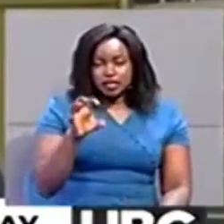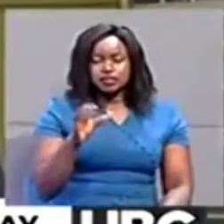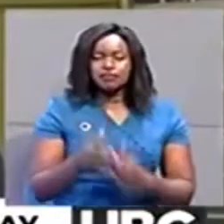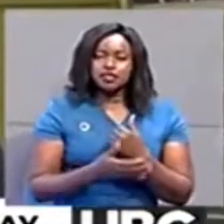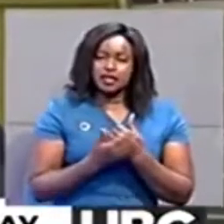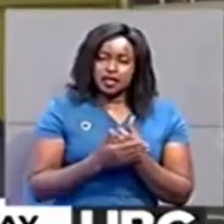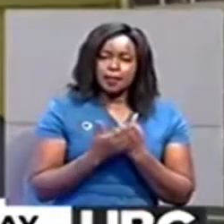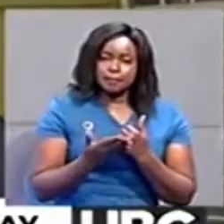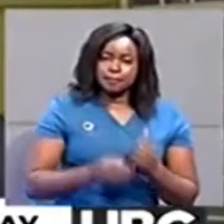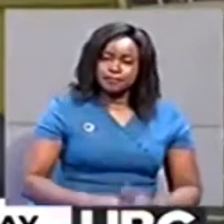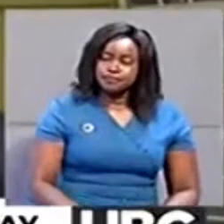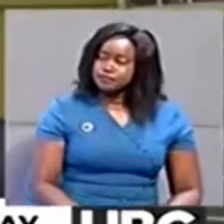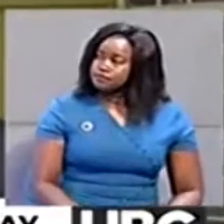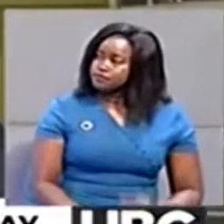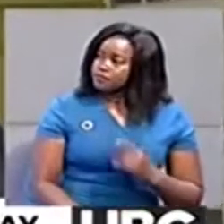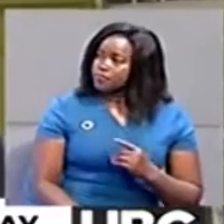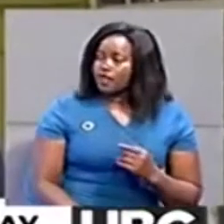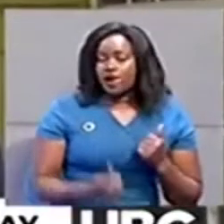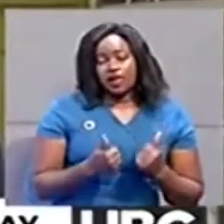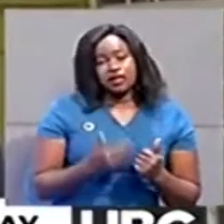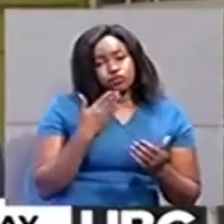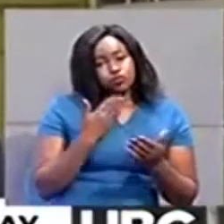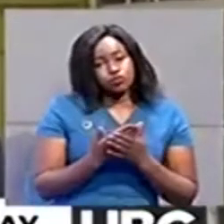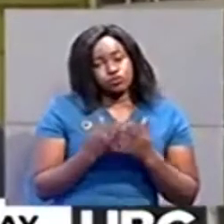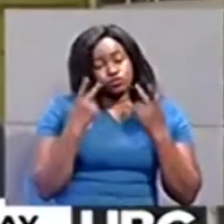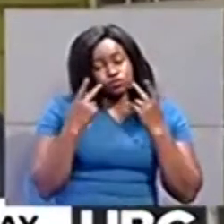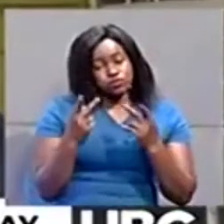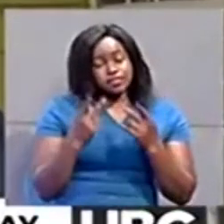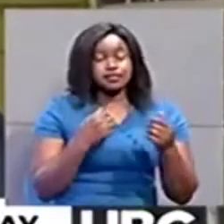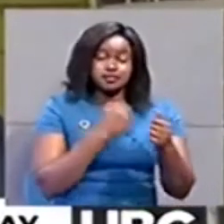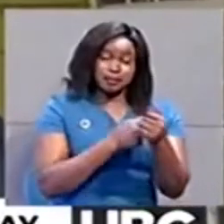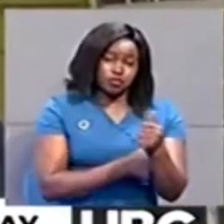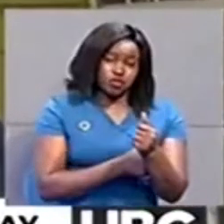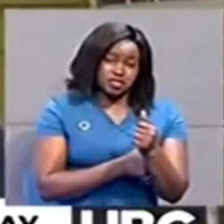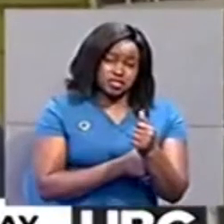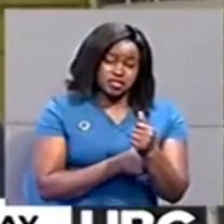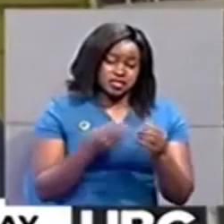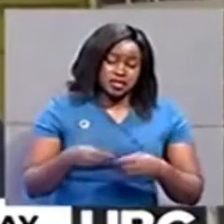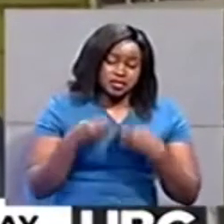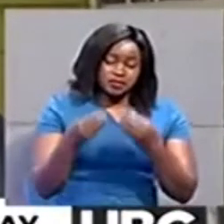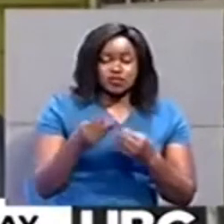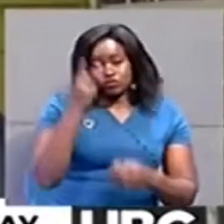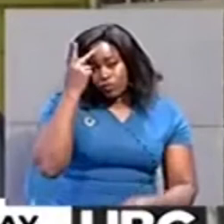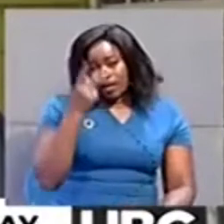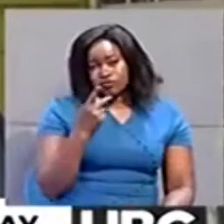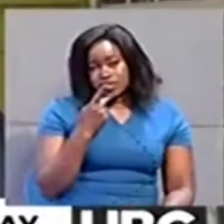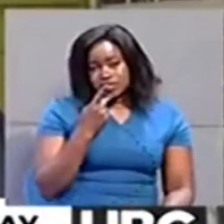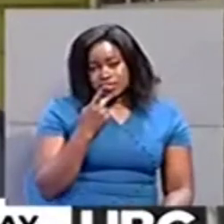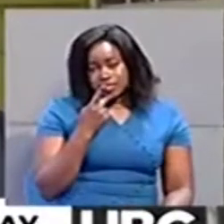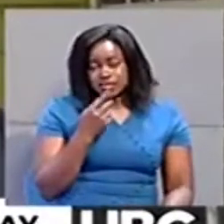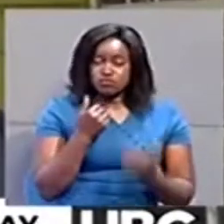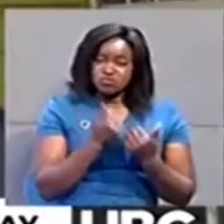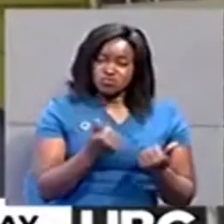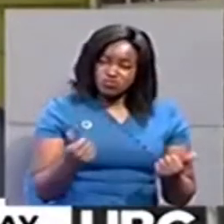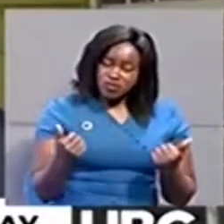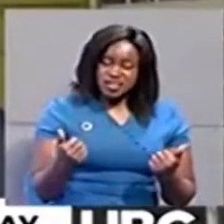my perspective, it's amazing to see this support given to parents and children